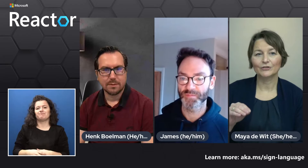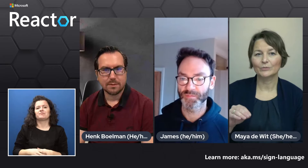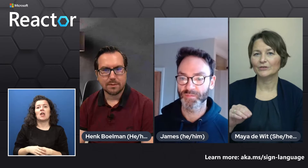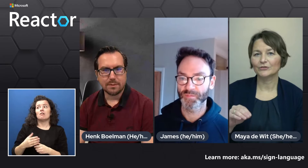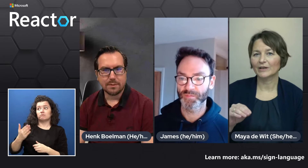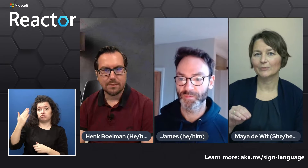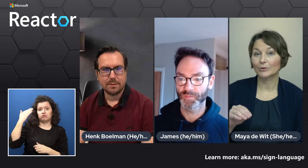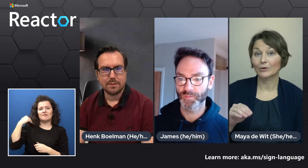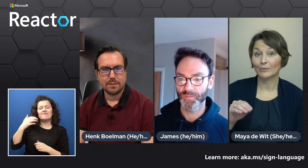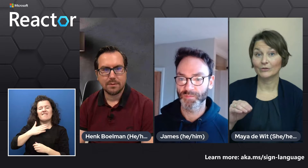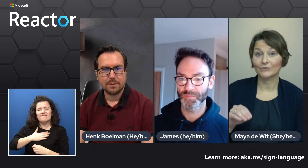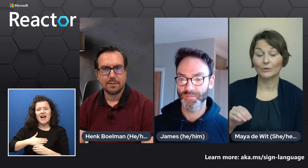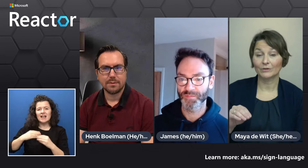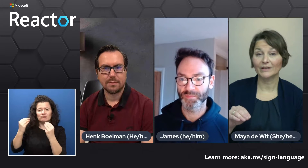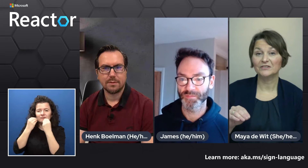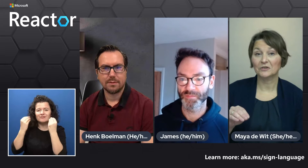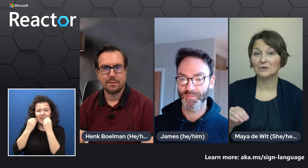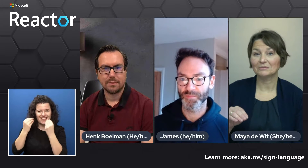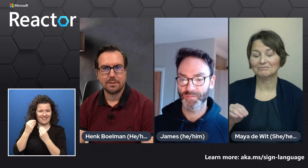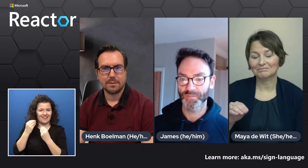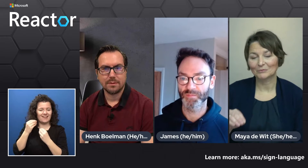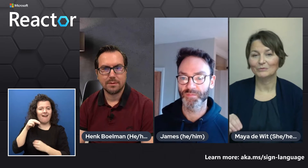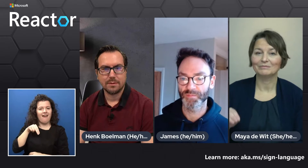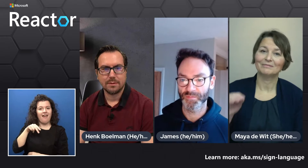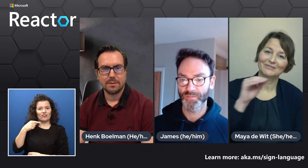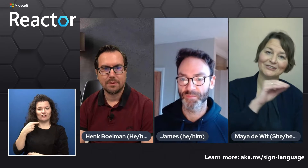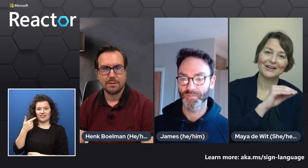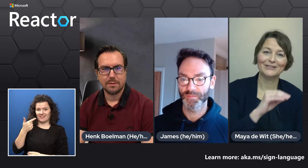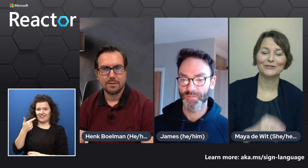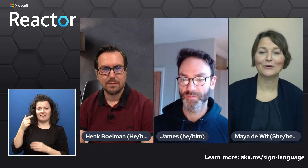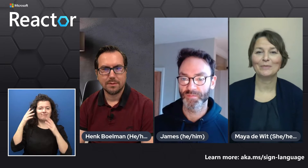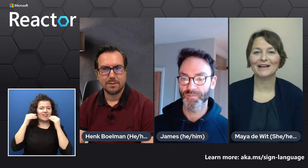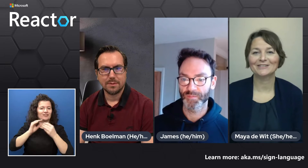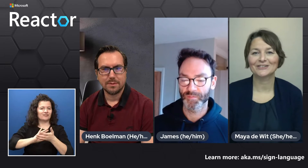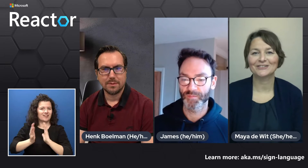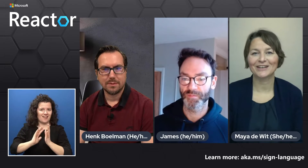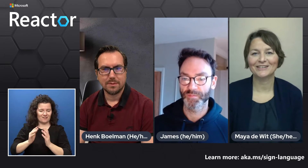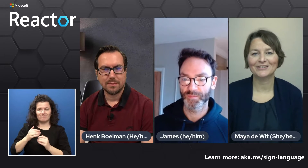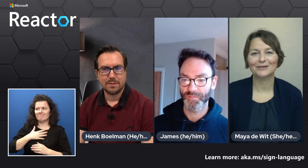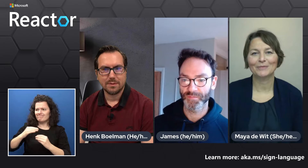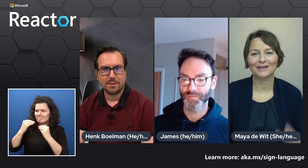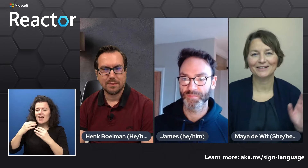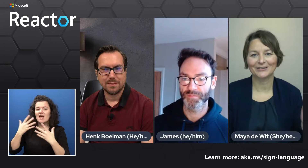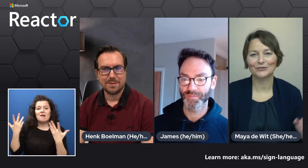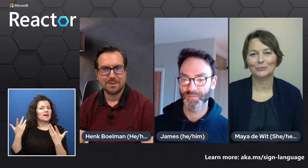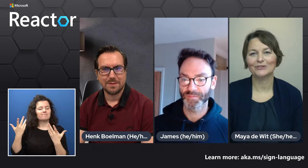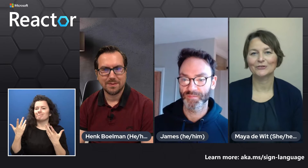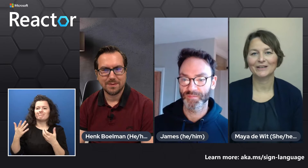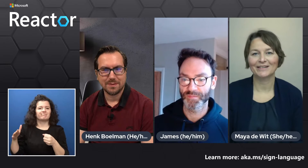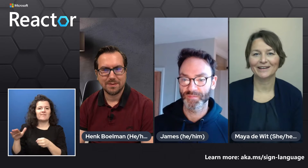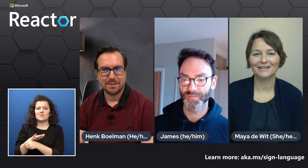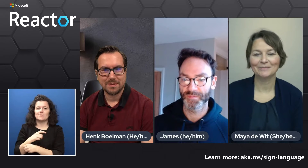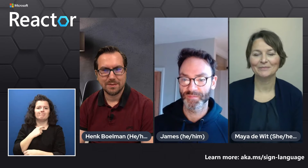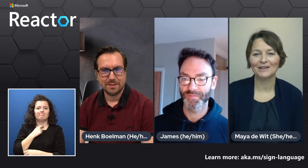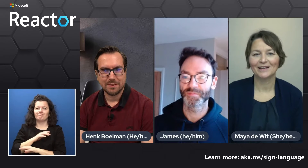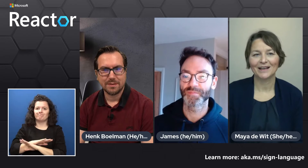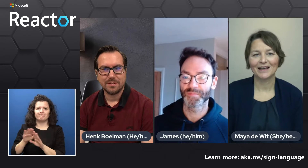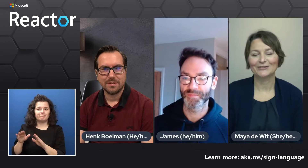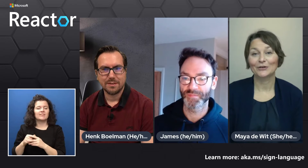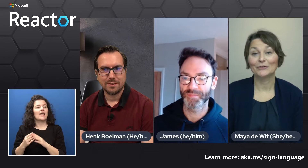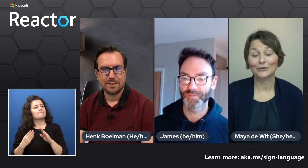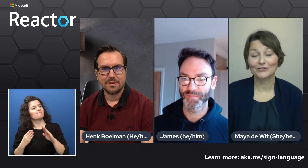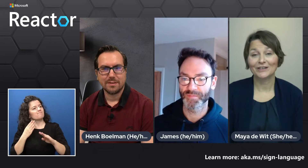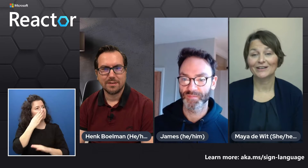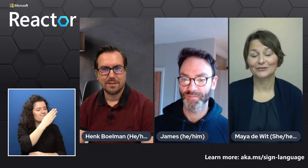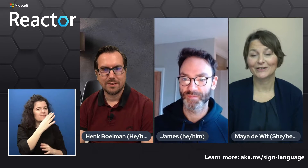the interpreter training program was folding. So decided to go back to the States, got my interpreter training there. And